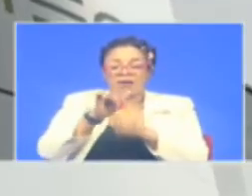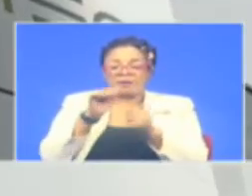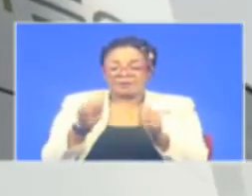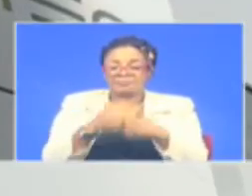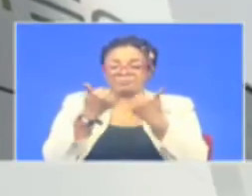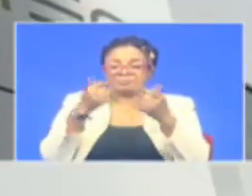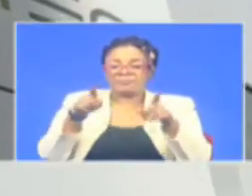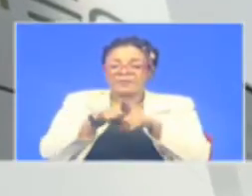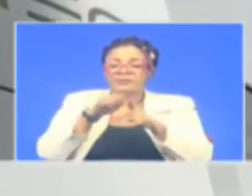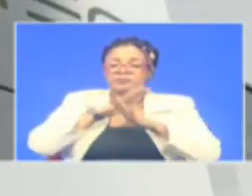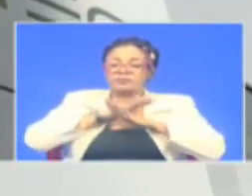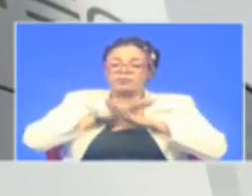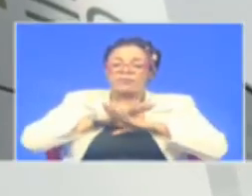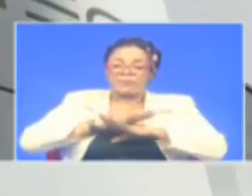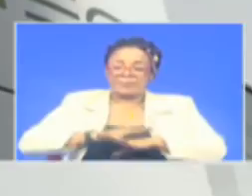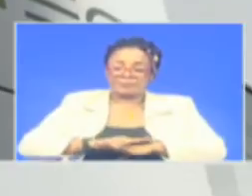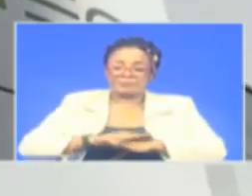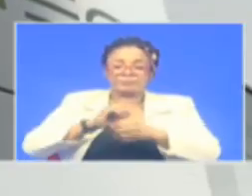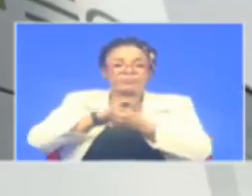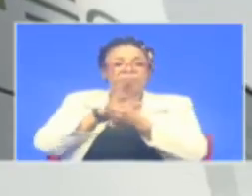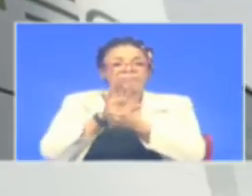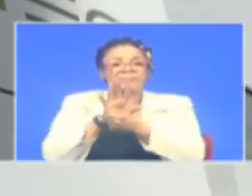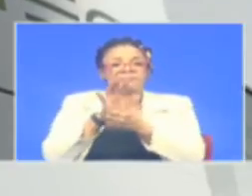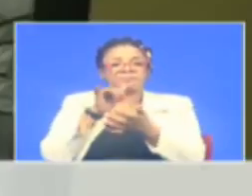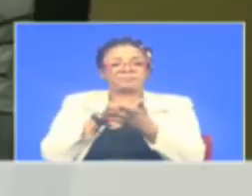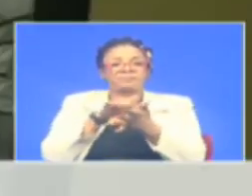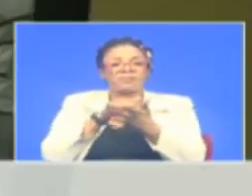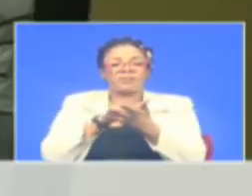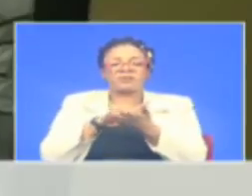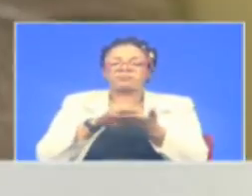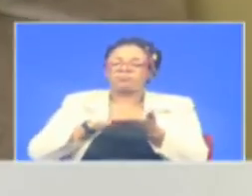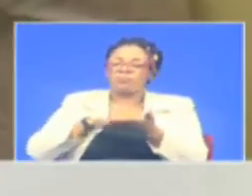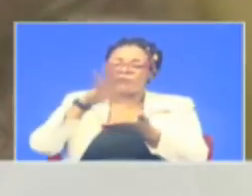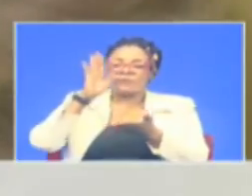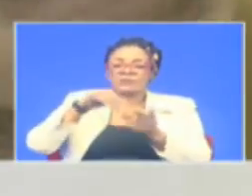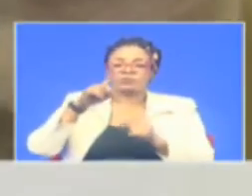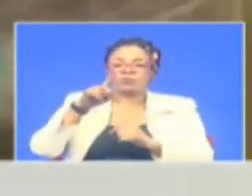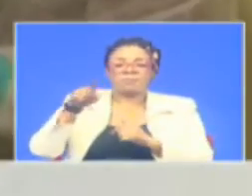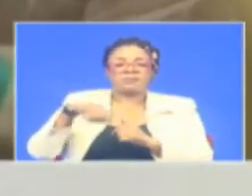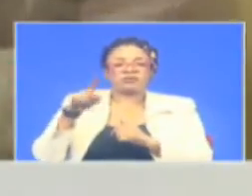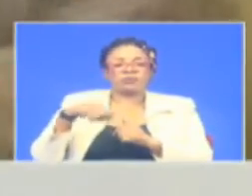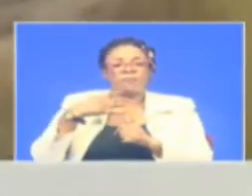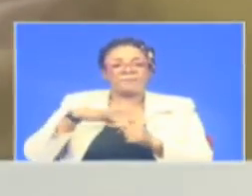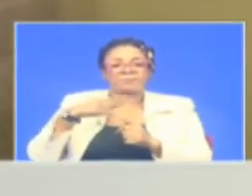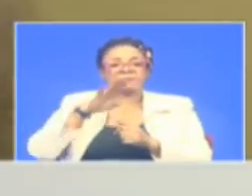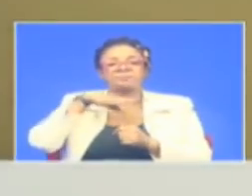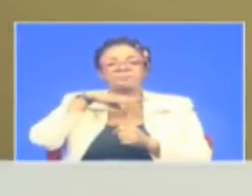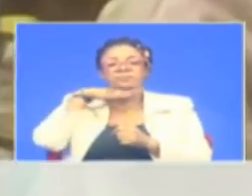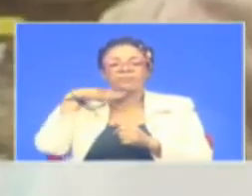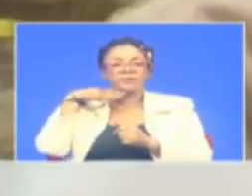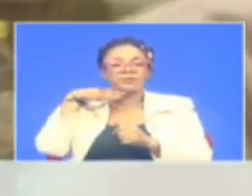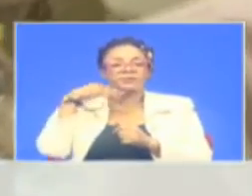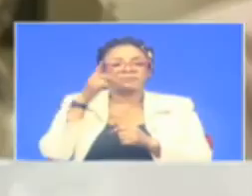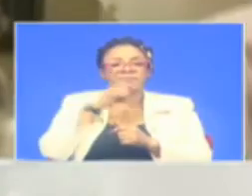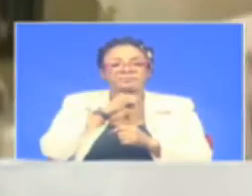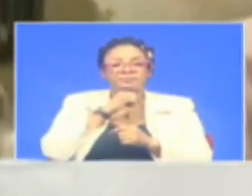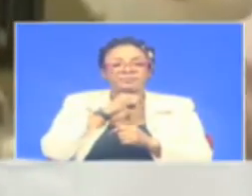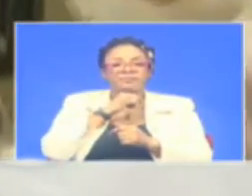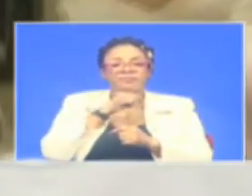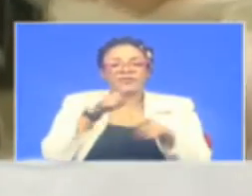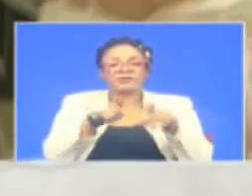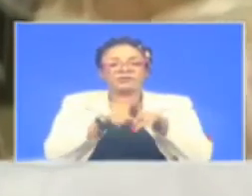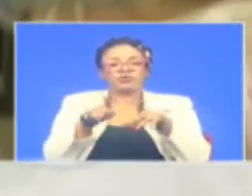relief in the fight against a pandemic that has killed more than 1 million people, battered the world's economy, and